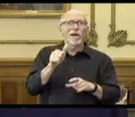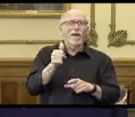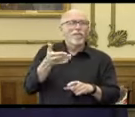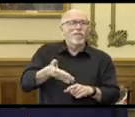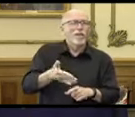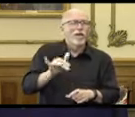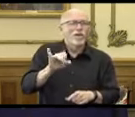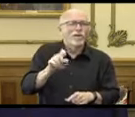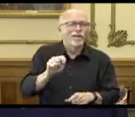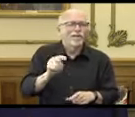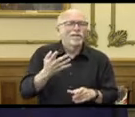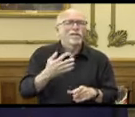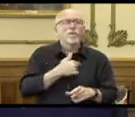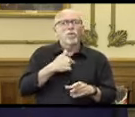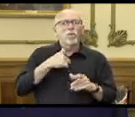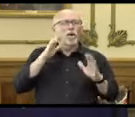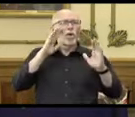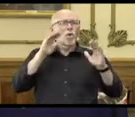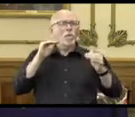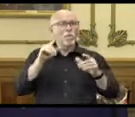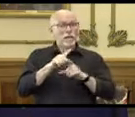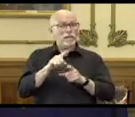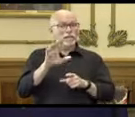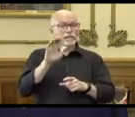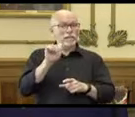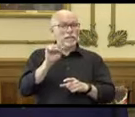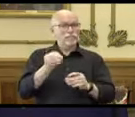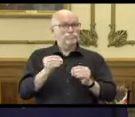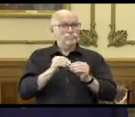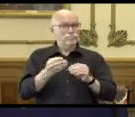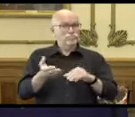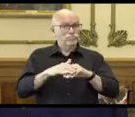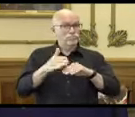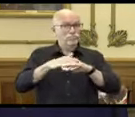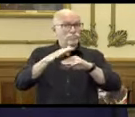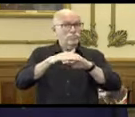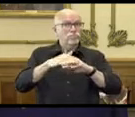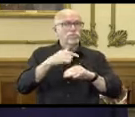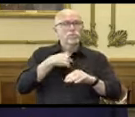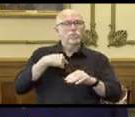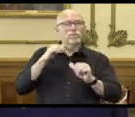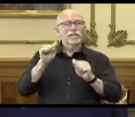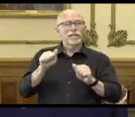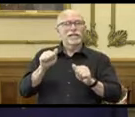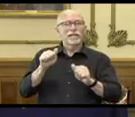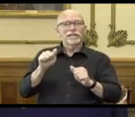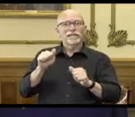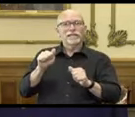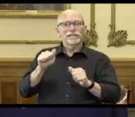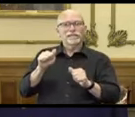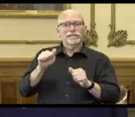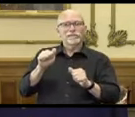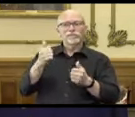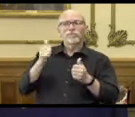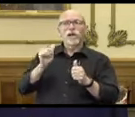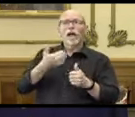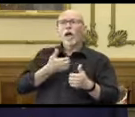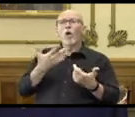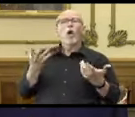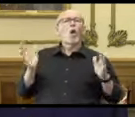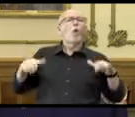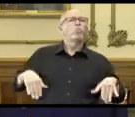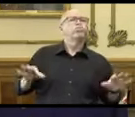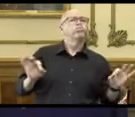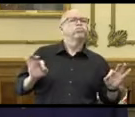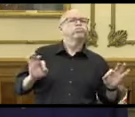hoping as the cases increase, we can dial back that kind of cavalier behavior instead